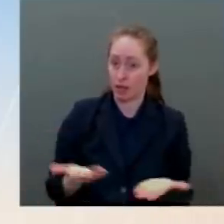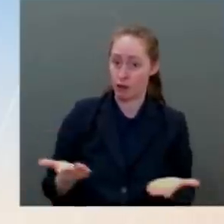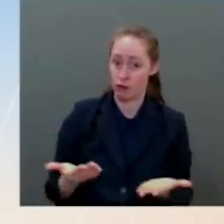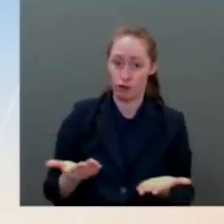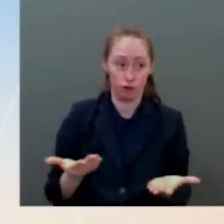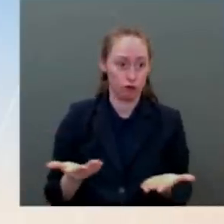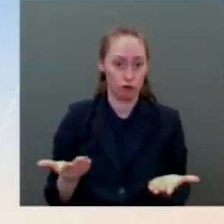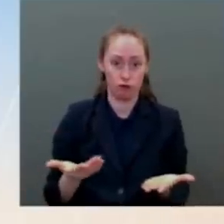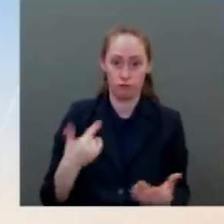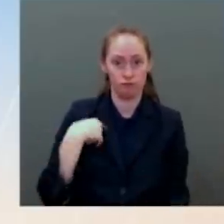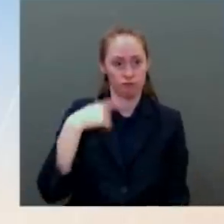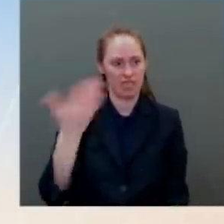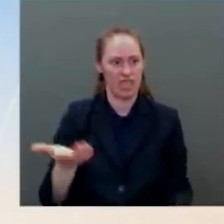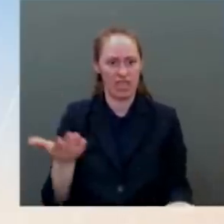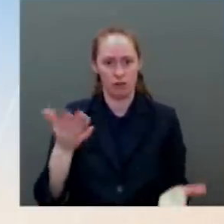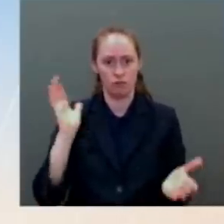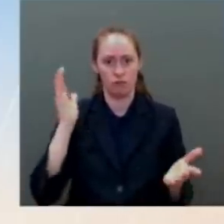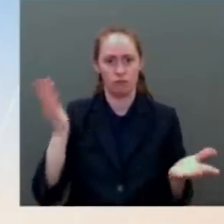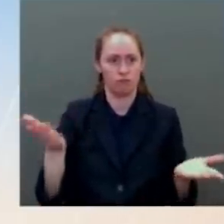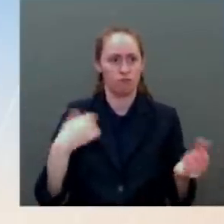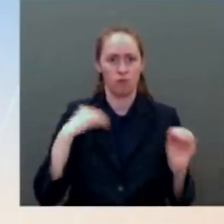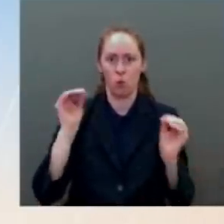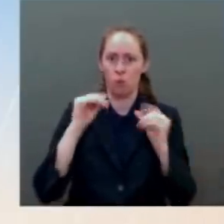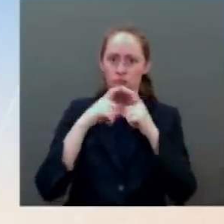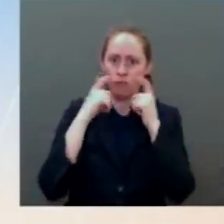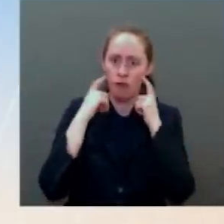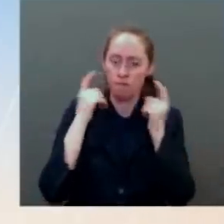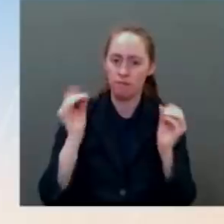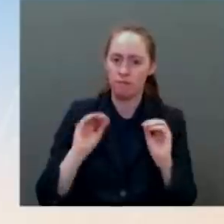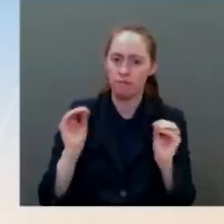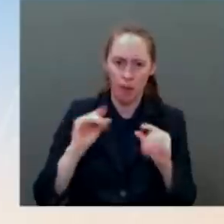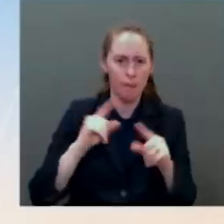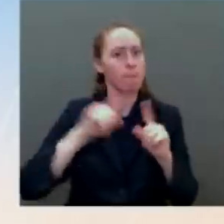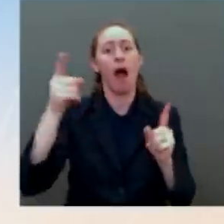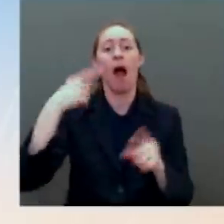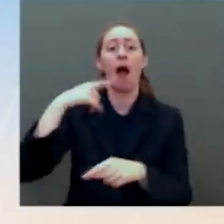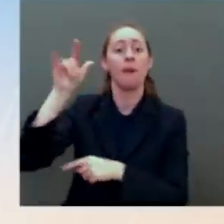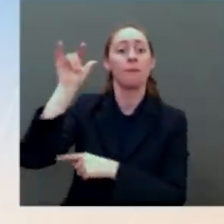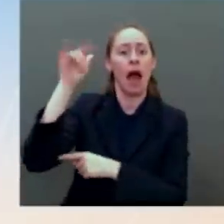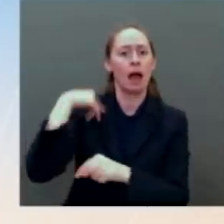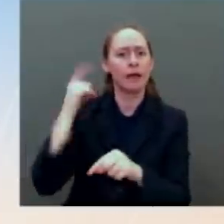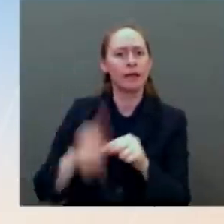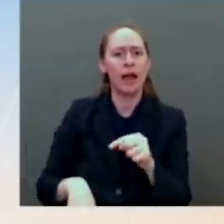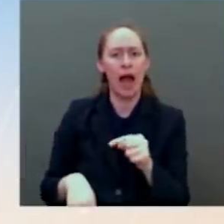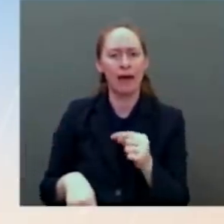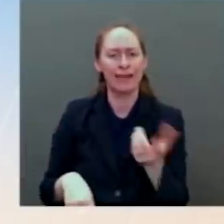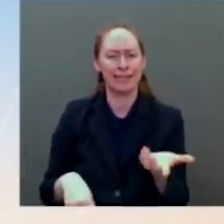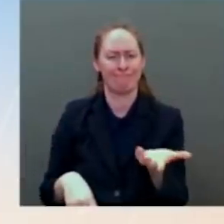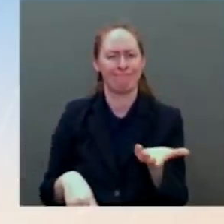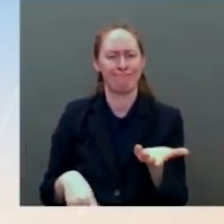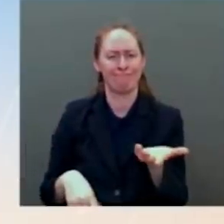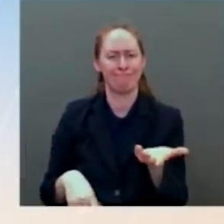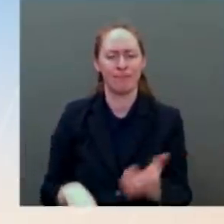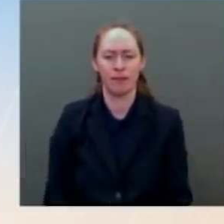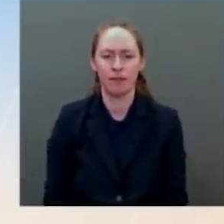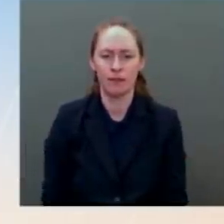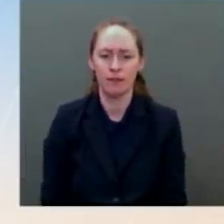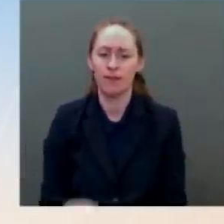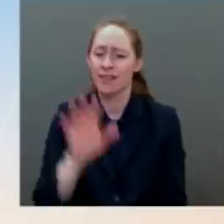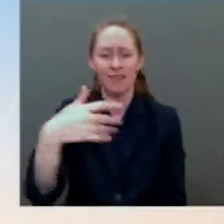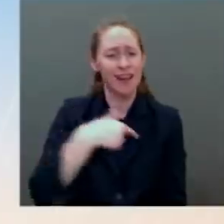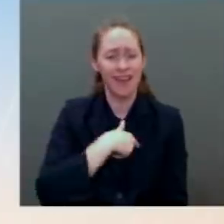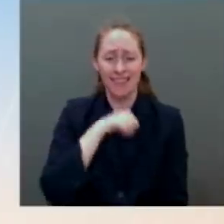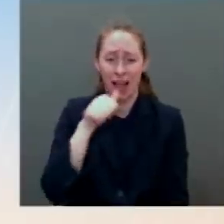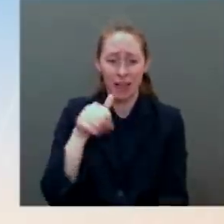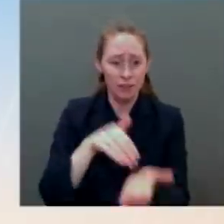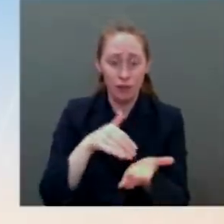sit in an airplane cabin with no masks? Well, Peter, I'm not a doctor. You're not a doctor. That I'm aware of, if you're a doctor. I wasn't aware of that